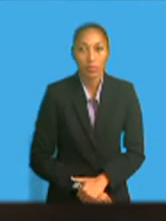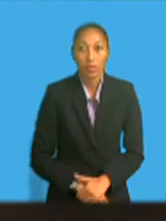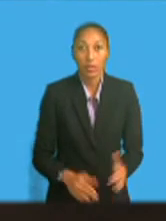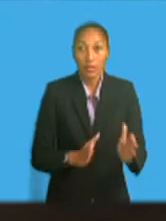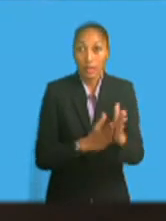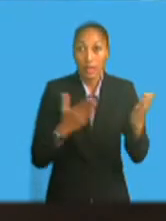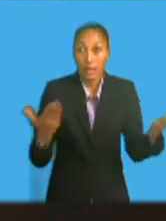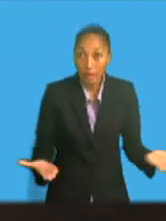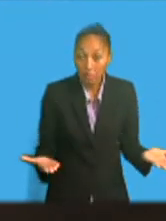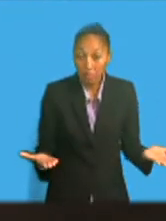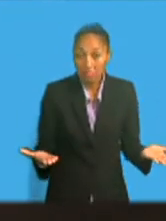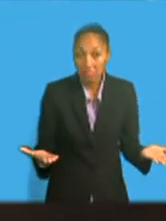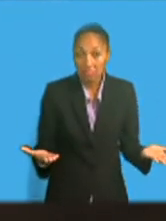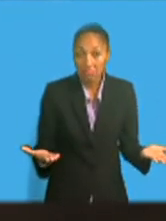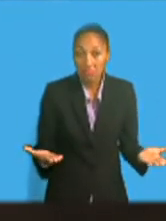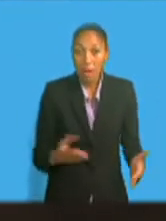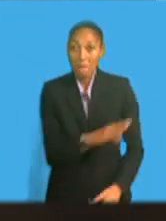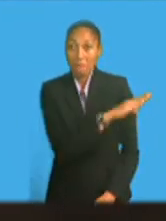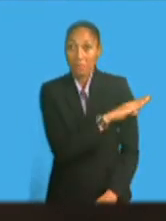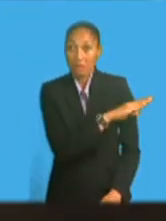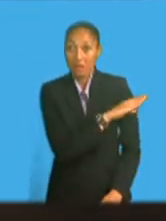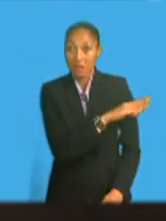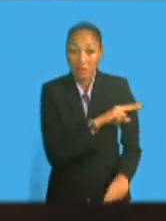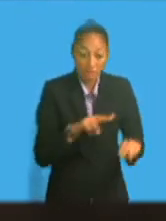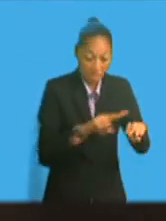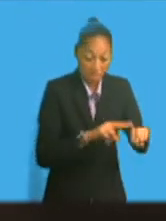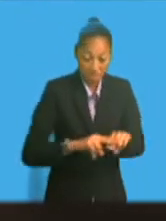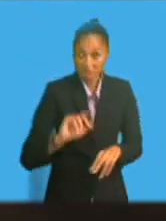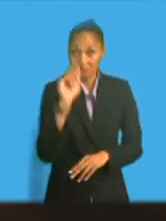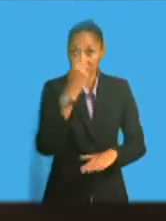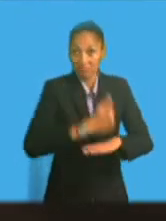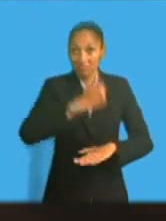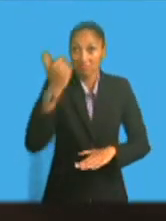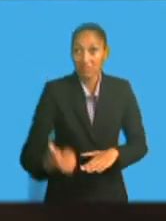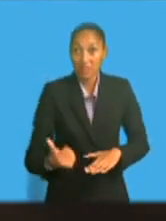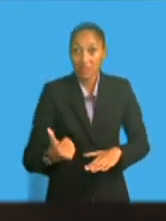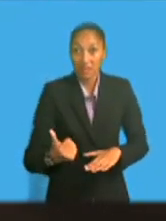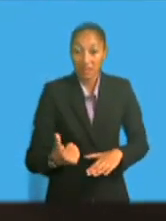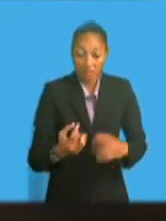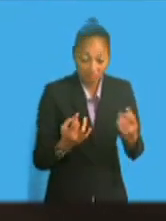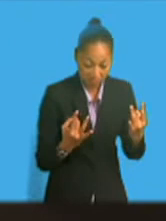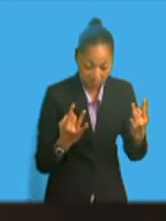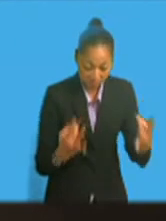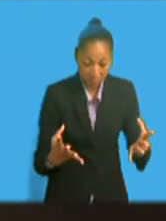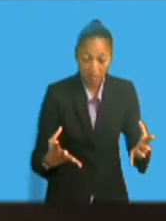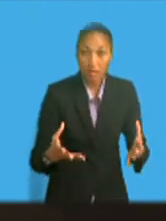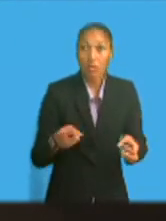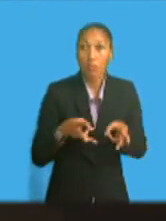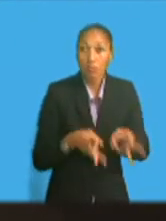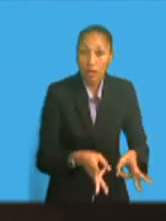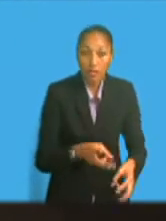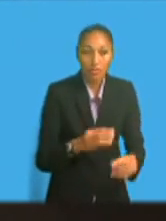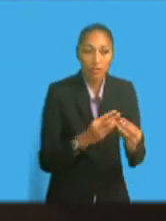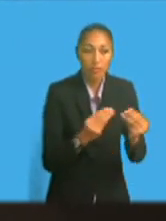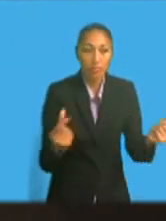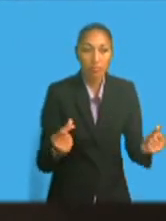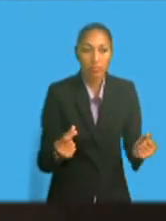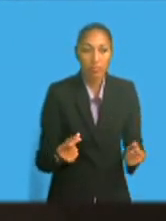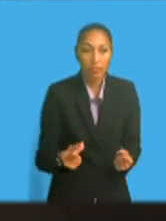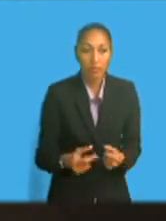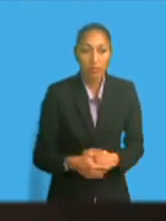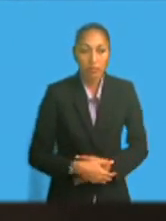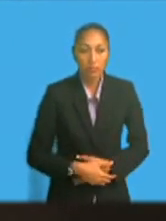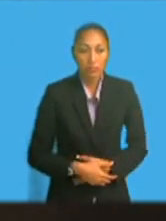Now when Bainimarama and Fiji First government has set the procedures to address this, the other side has an